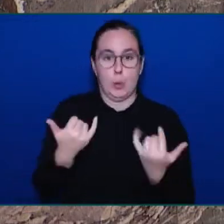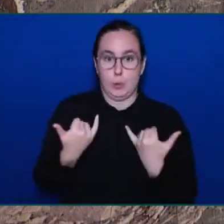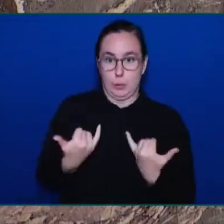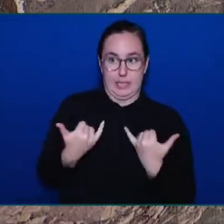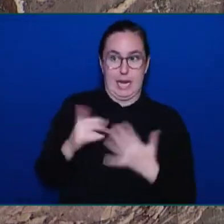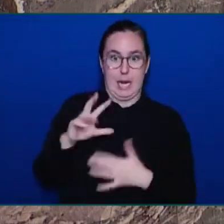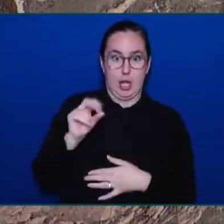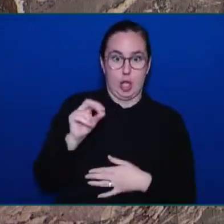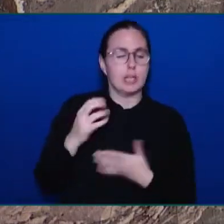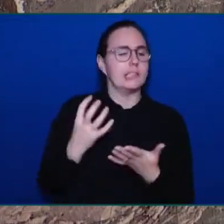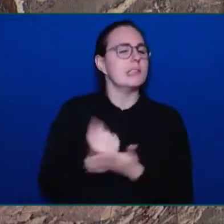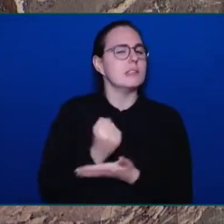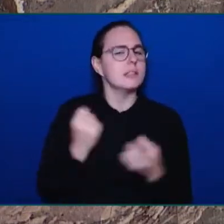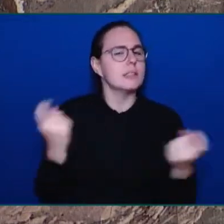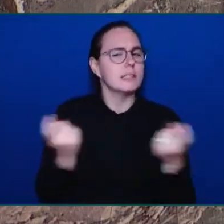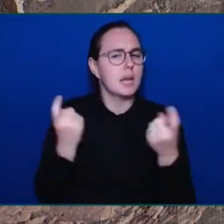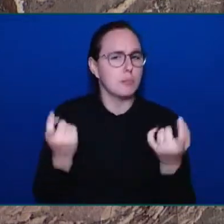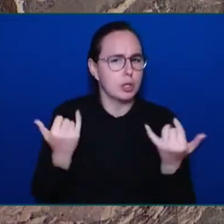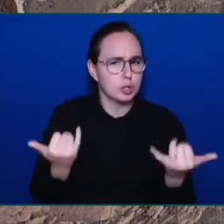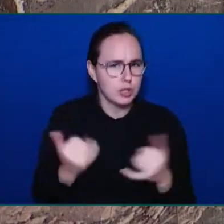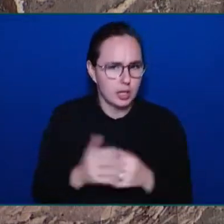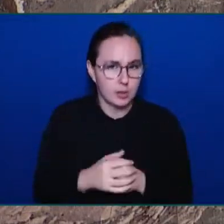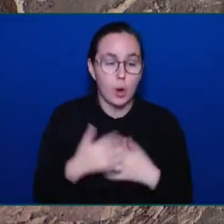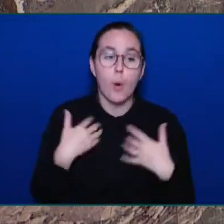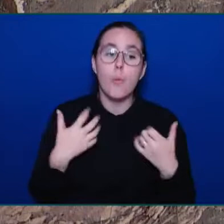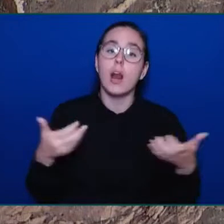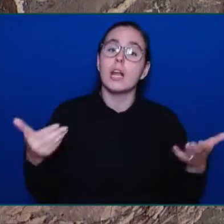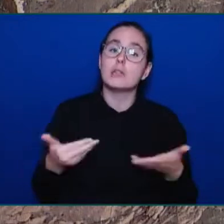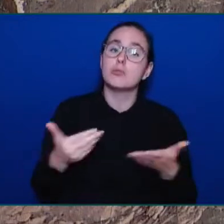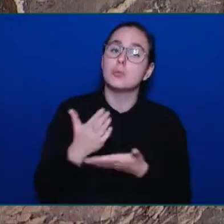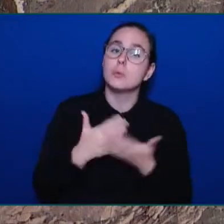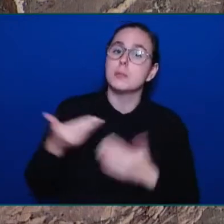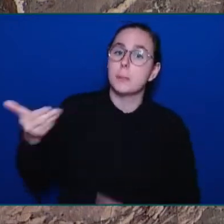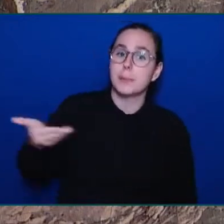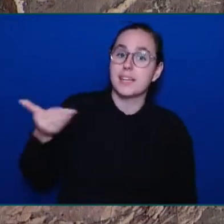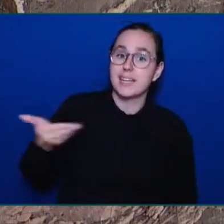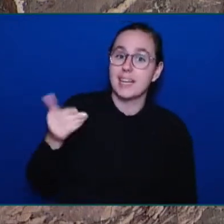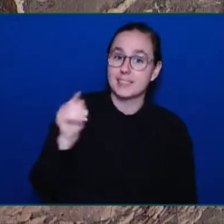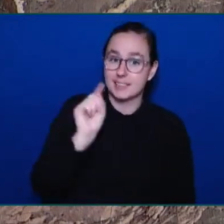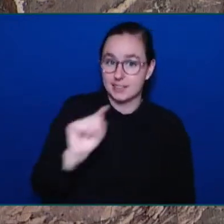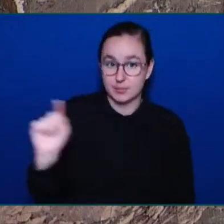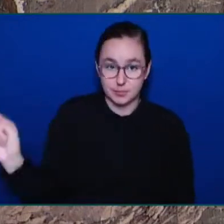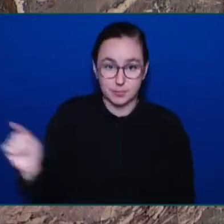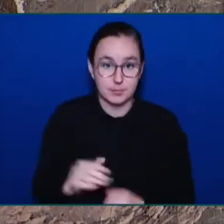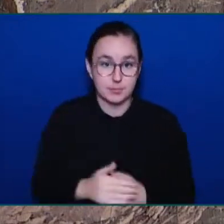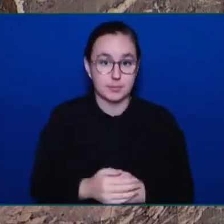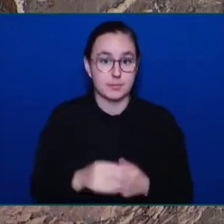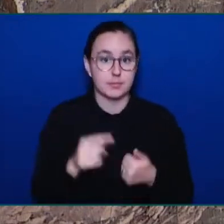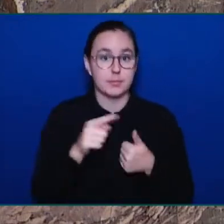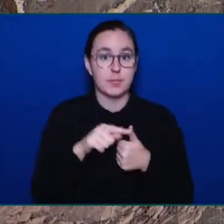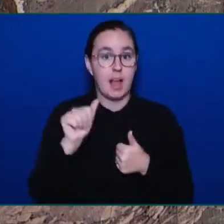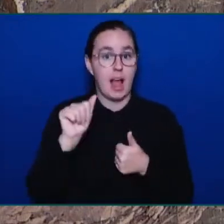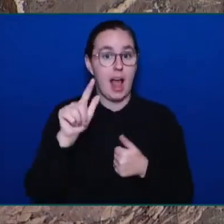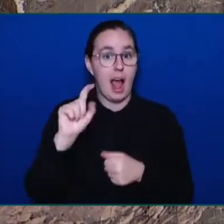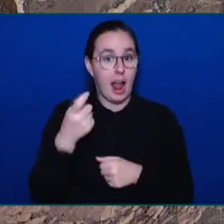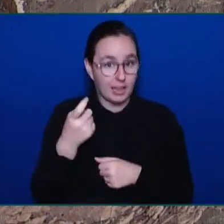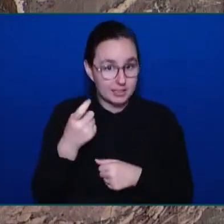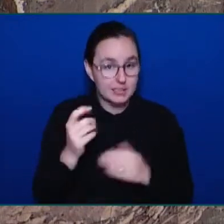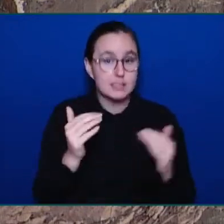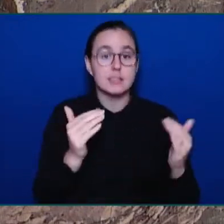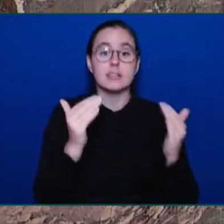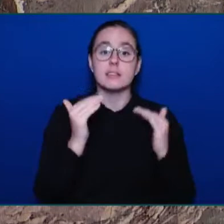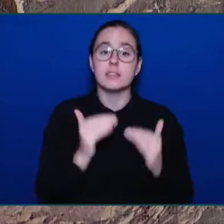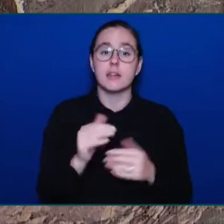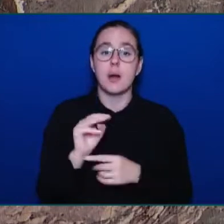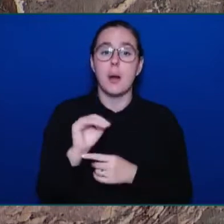today. So there's a few of them. Alex DeForge from Community, Michael Roback from Community,